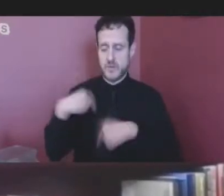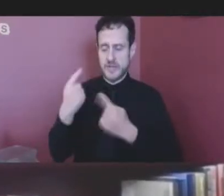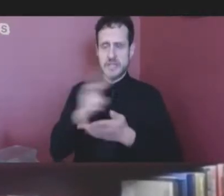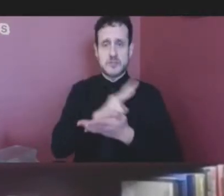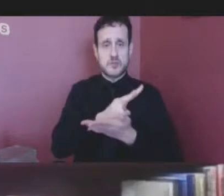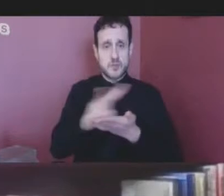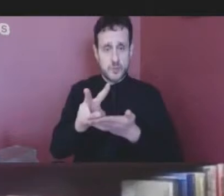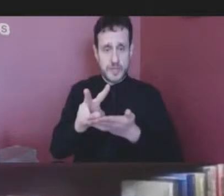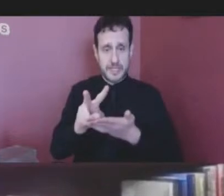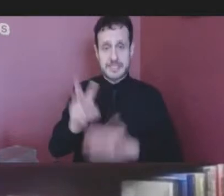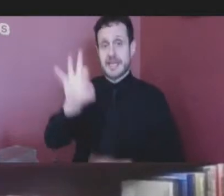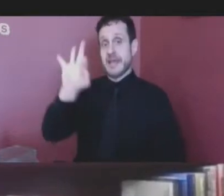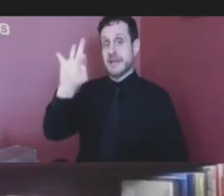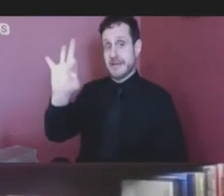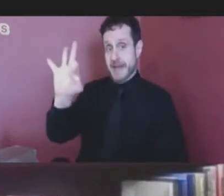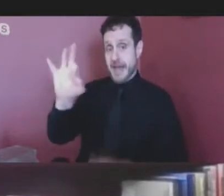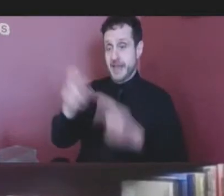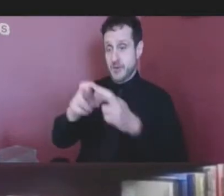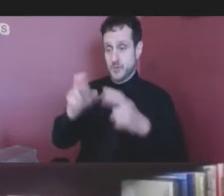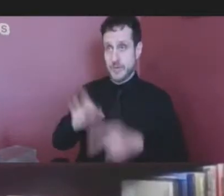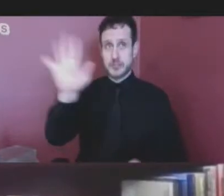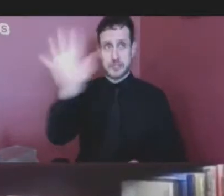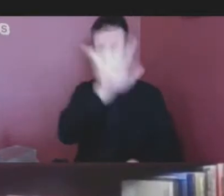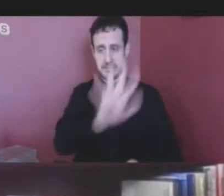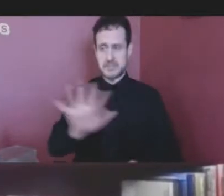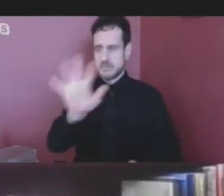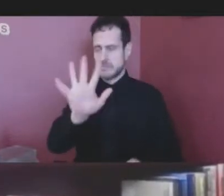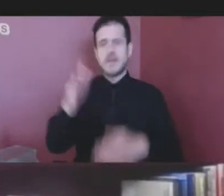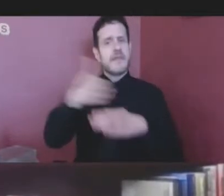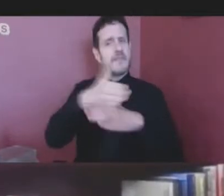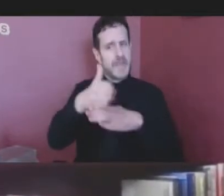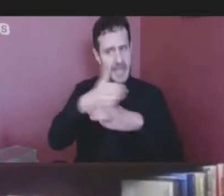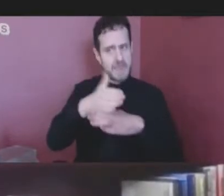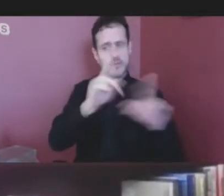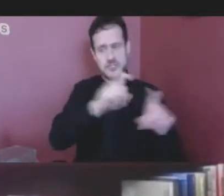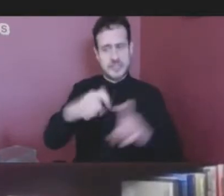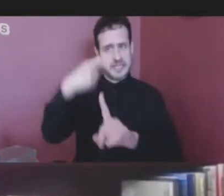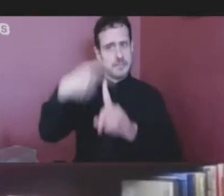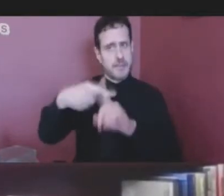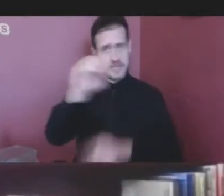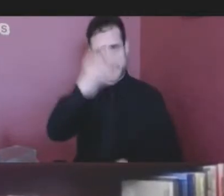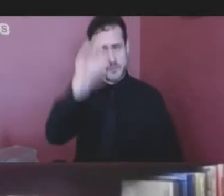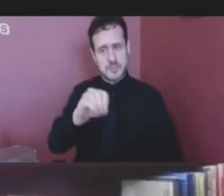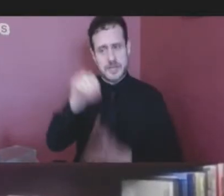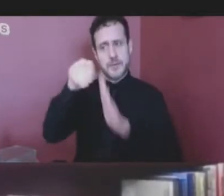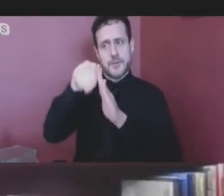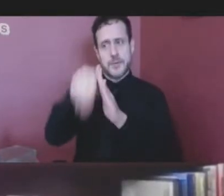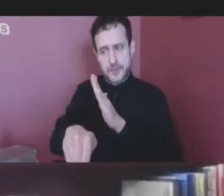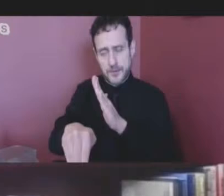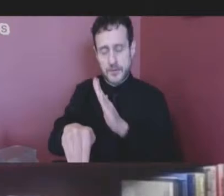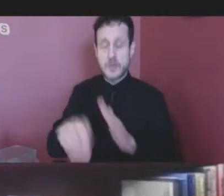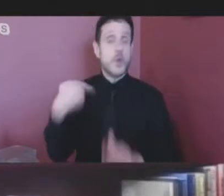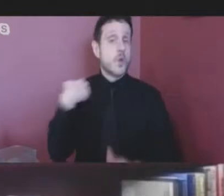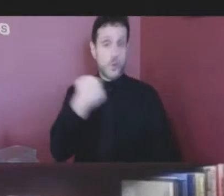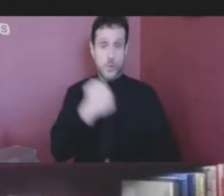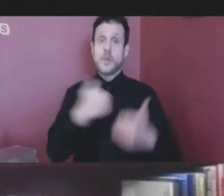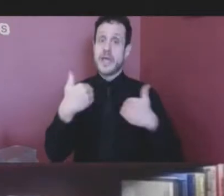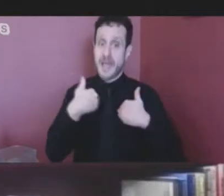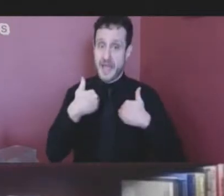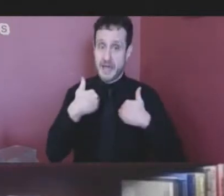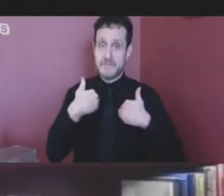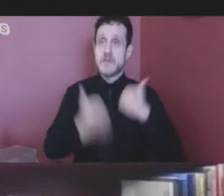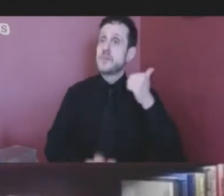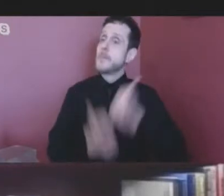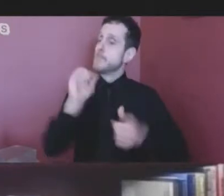regions have seen their average positivity rates decline, even as our state is performing tests at record numbers.